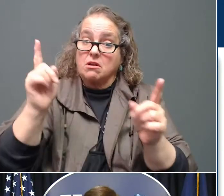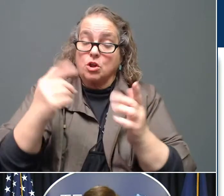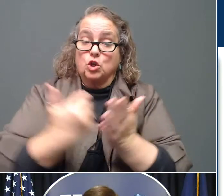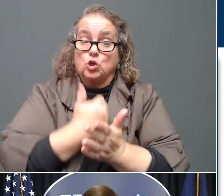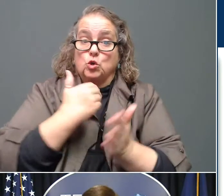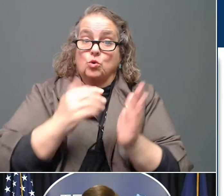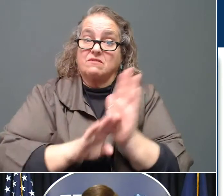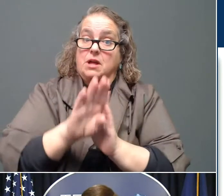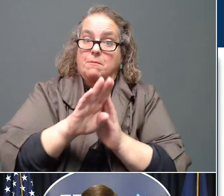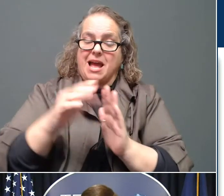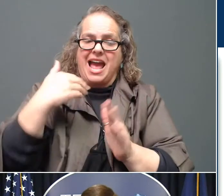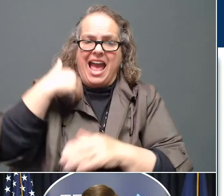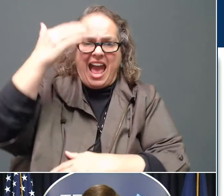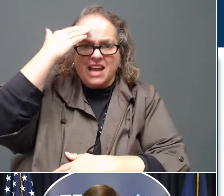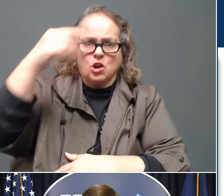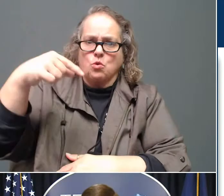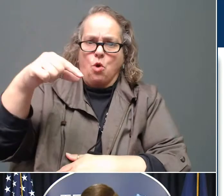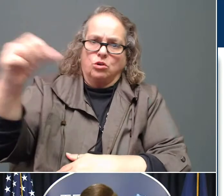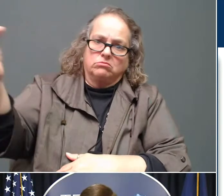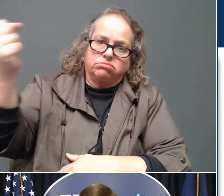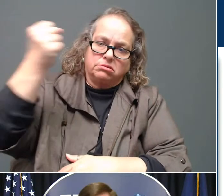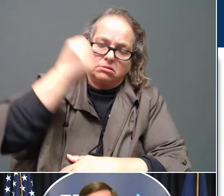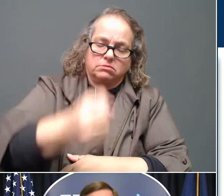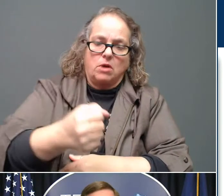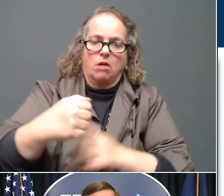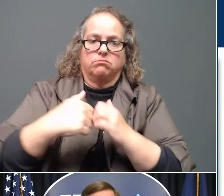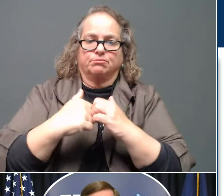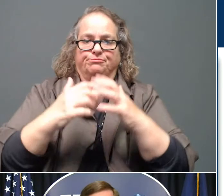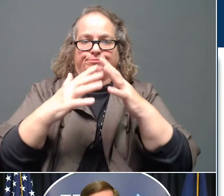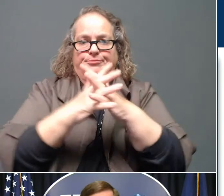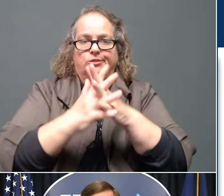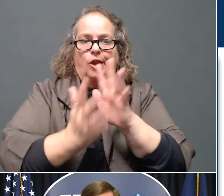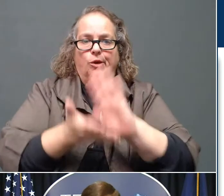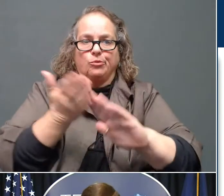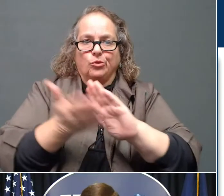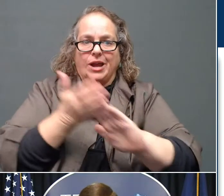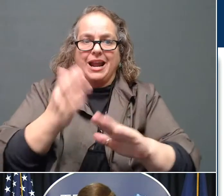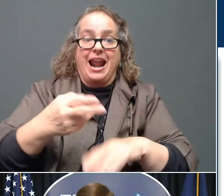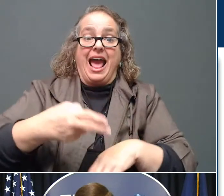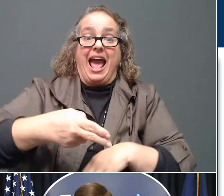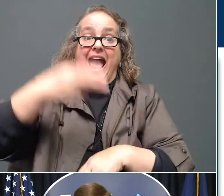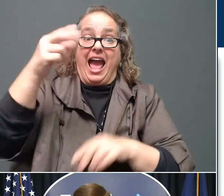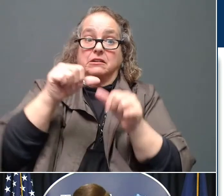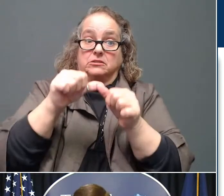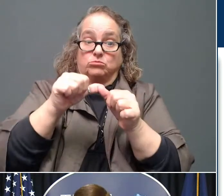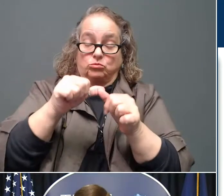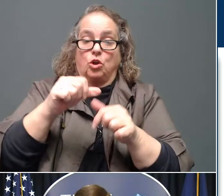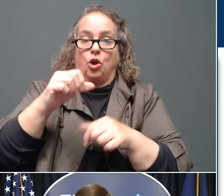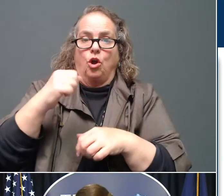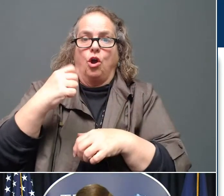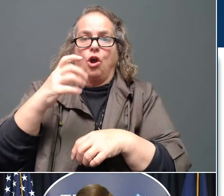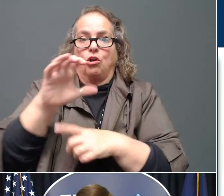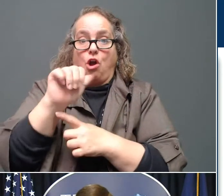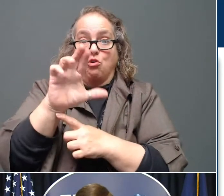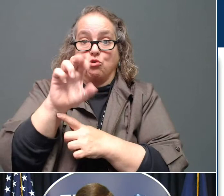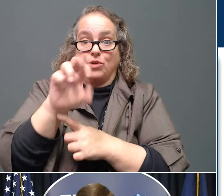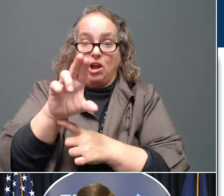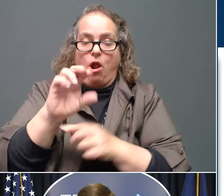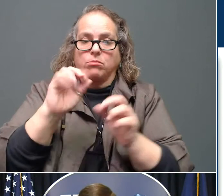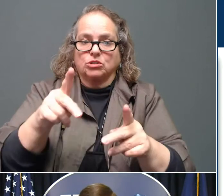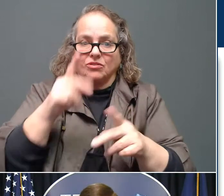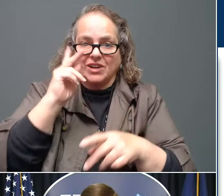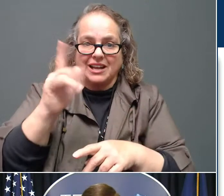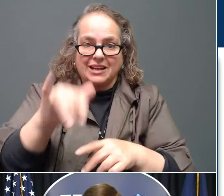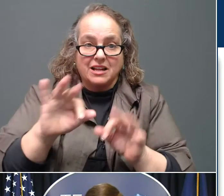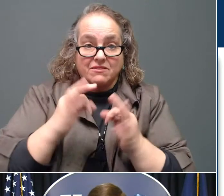to Kentucky while creating high-quality, sustainable career opportunities for Kentuckians and their family. Velan North